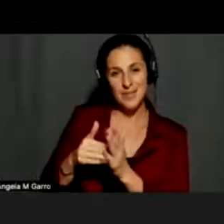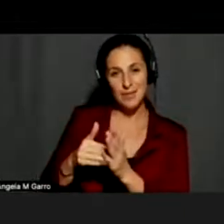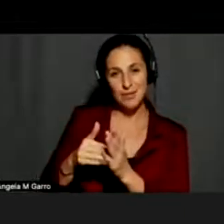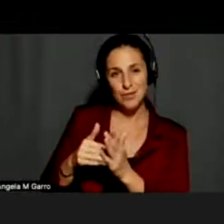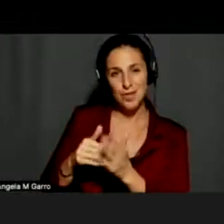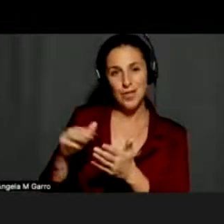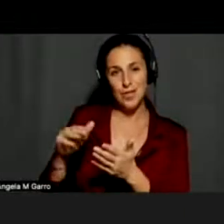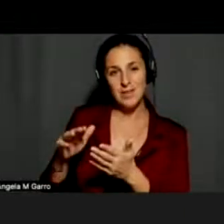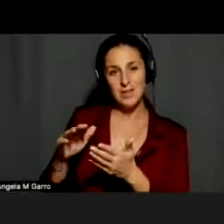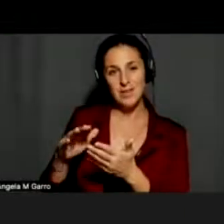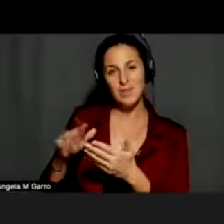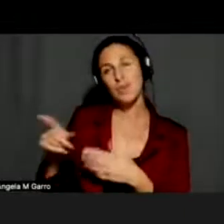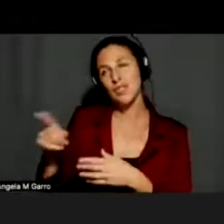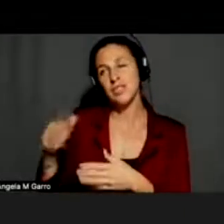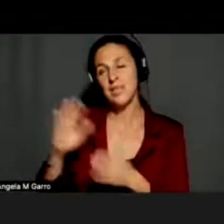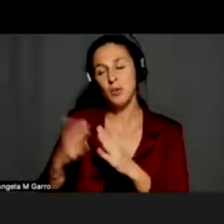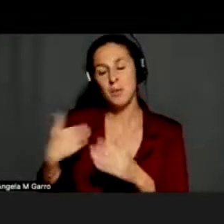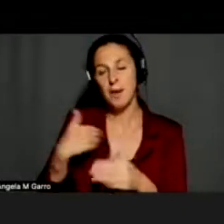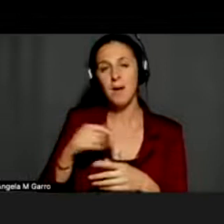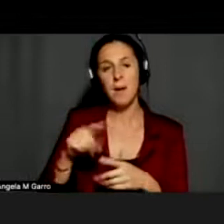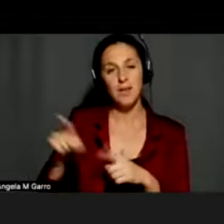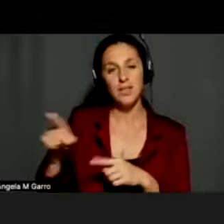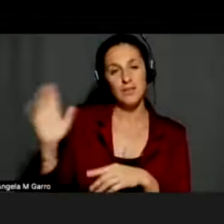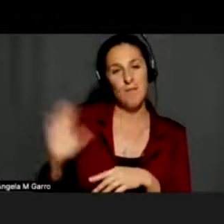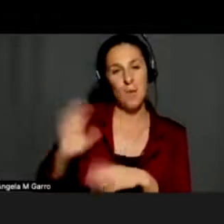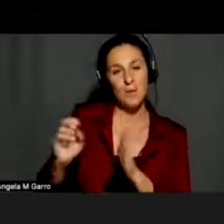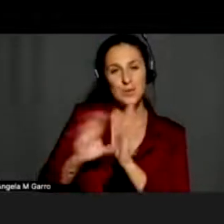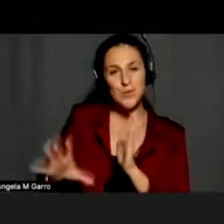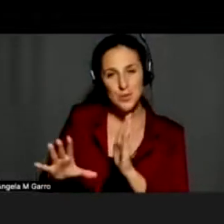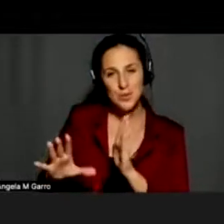community member, or she is a North Central community member, but a student back in the day. So.